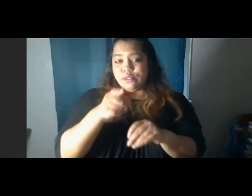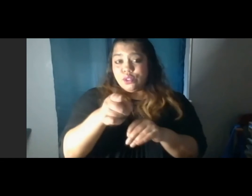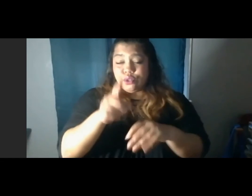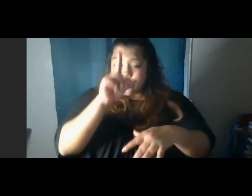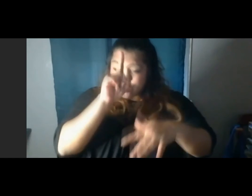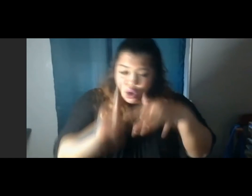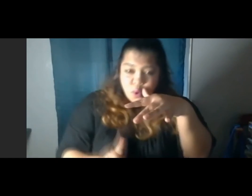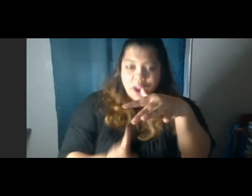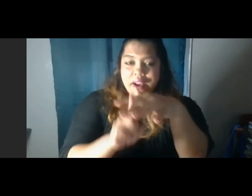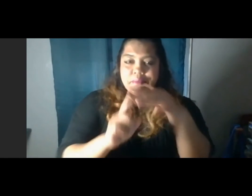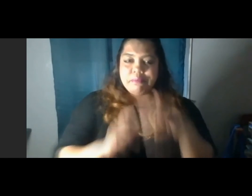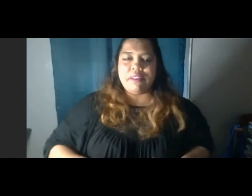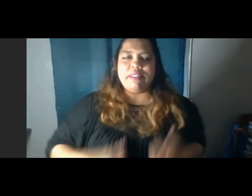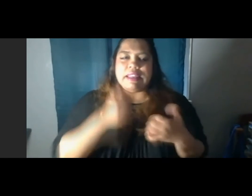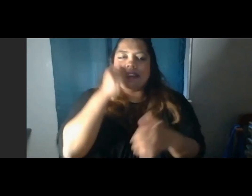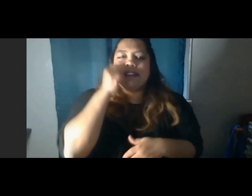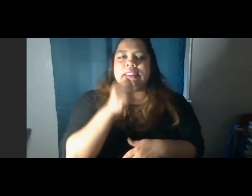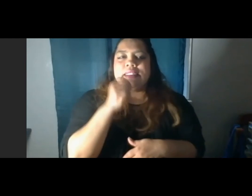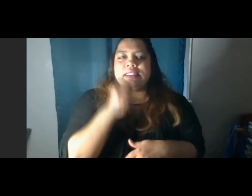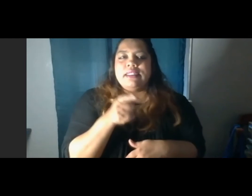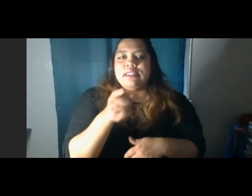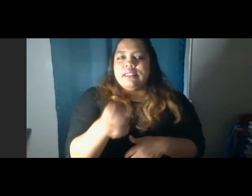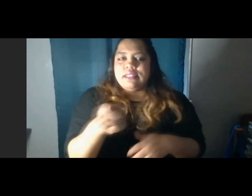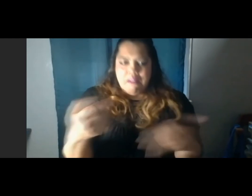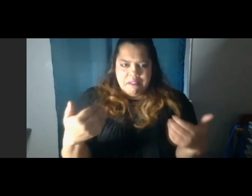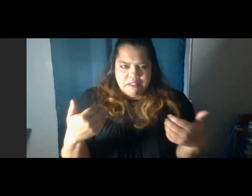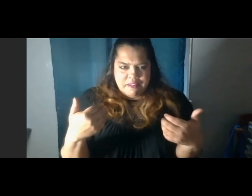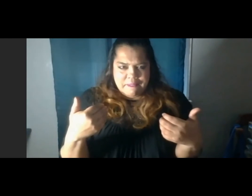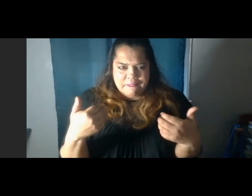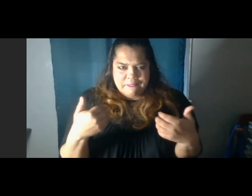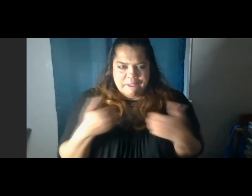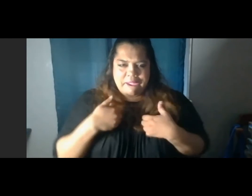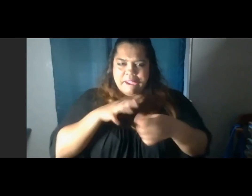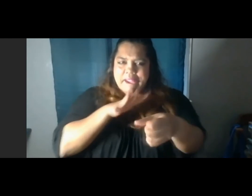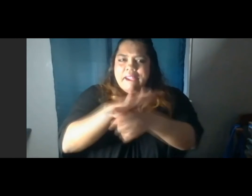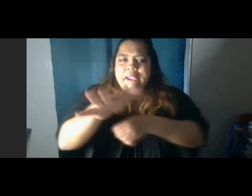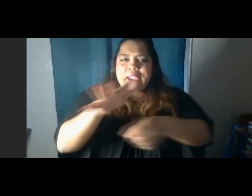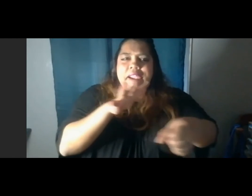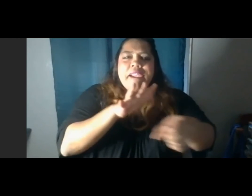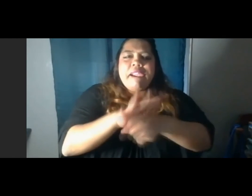You do enough. You have enough. Let